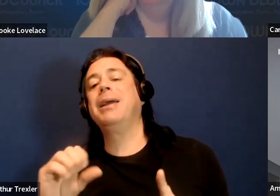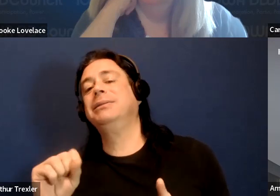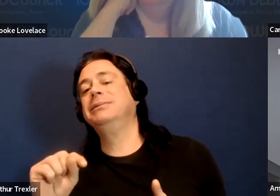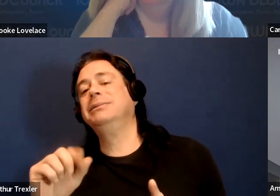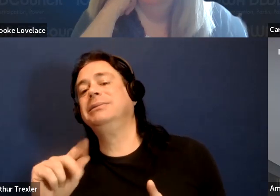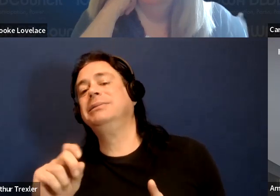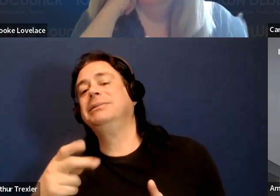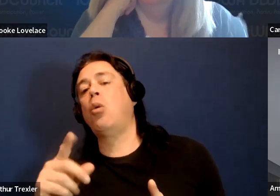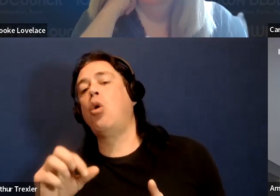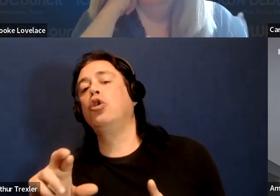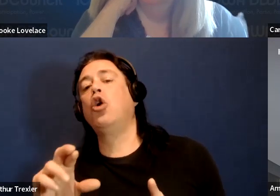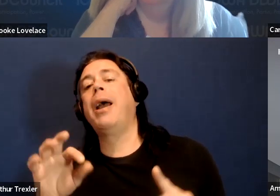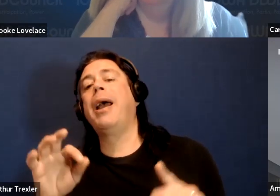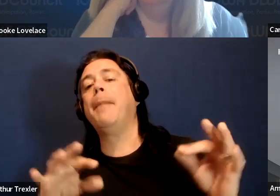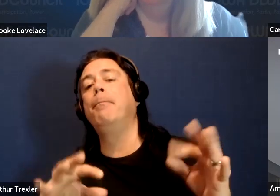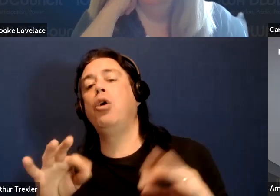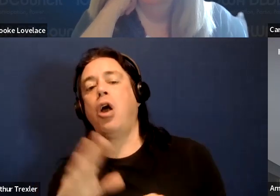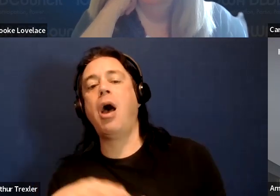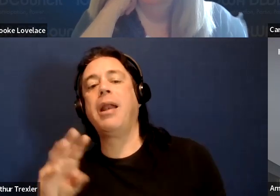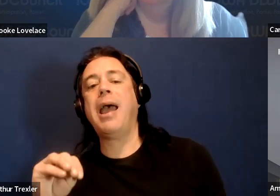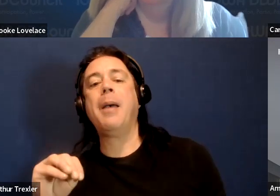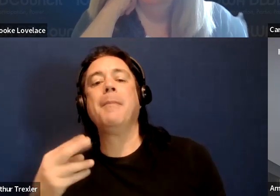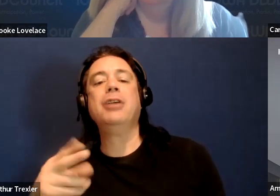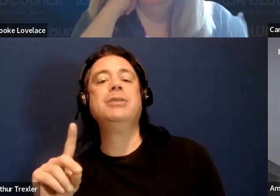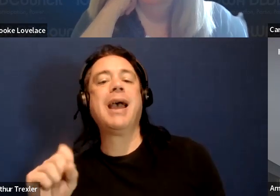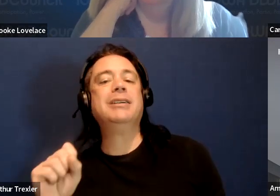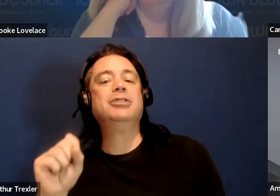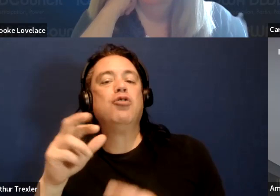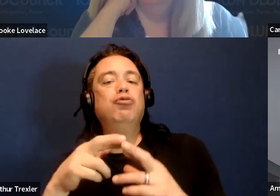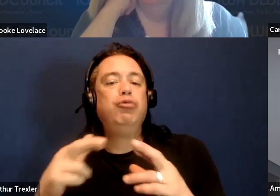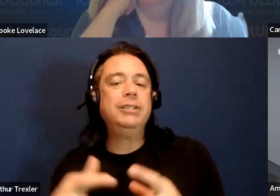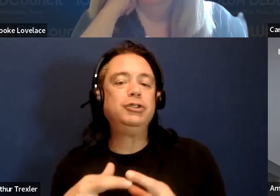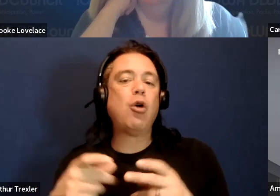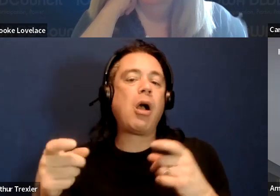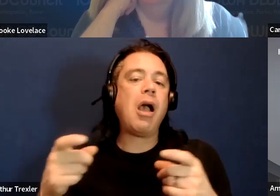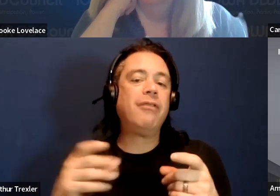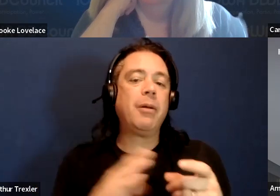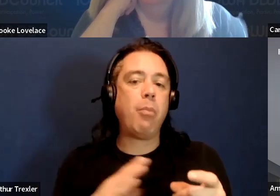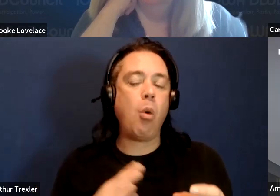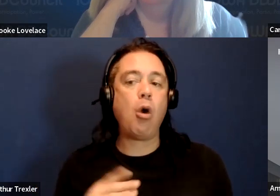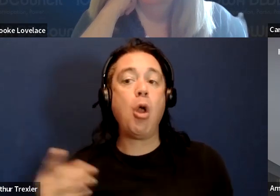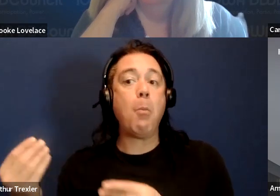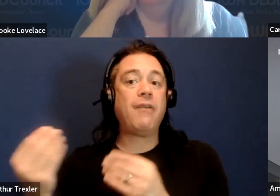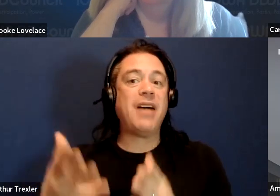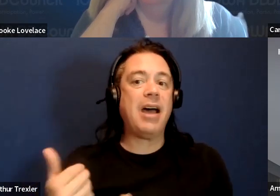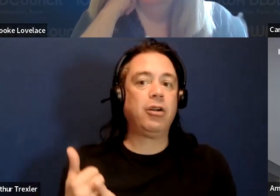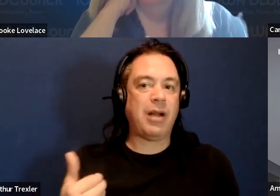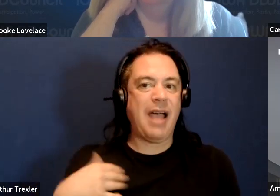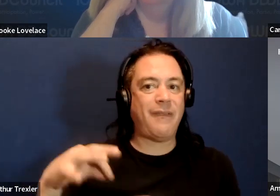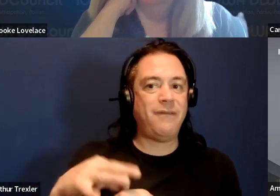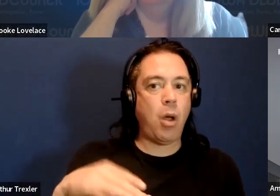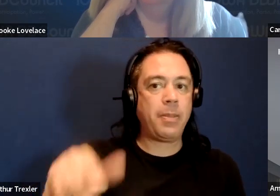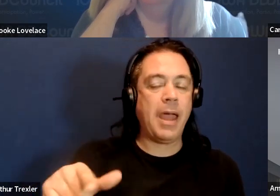in the MHDS regional governing boards. So there would be providers would have a vote on that, and there'd be a more